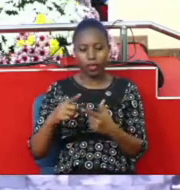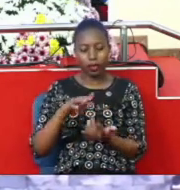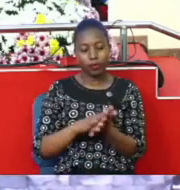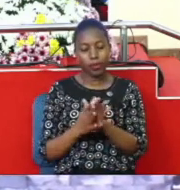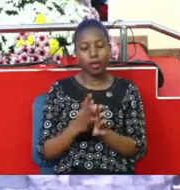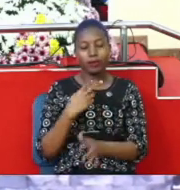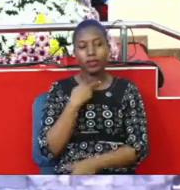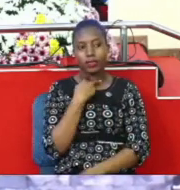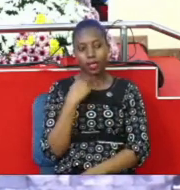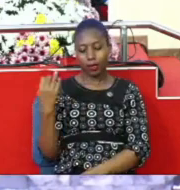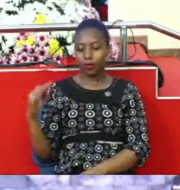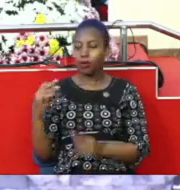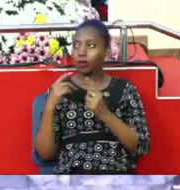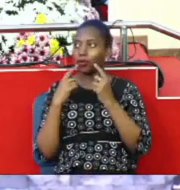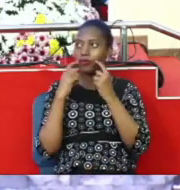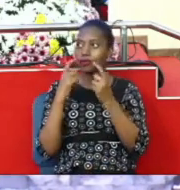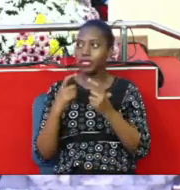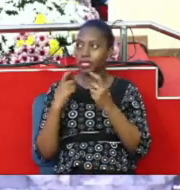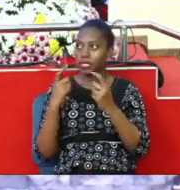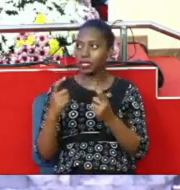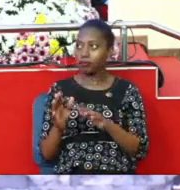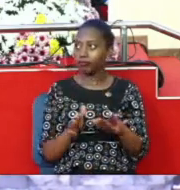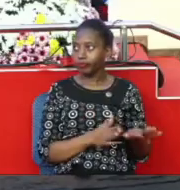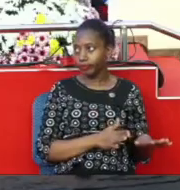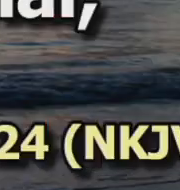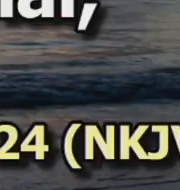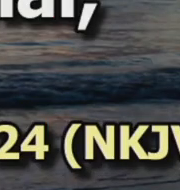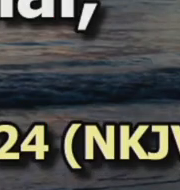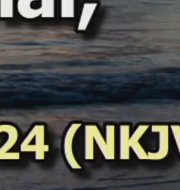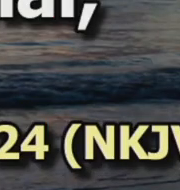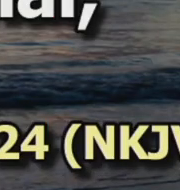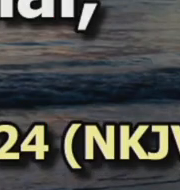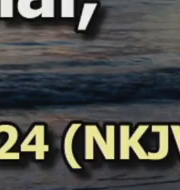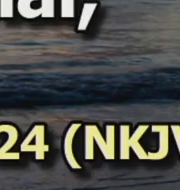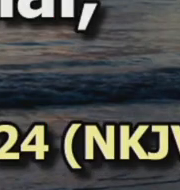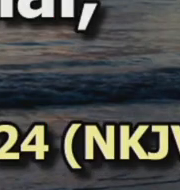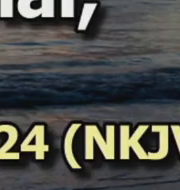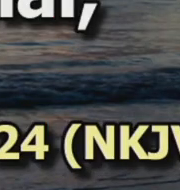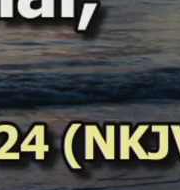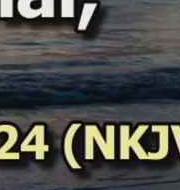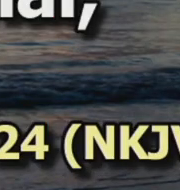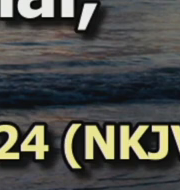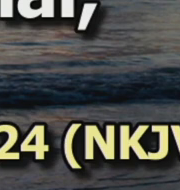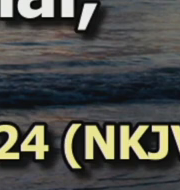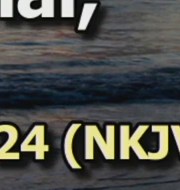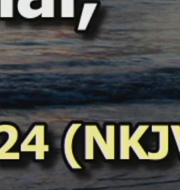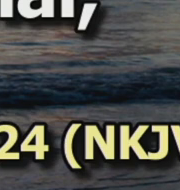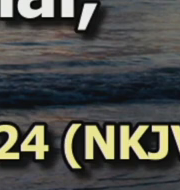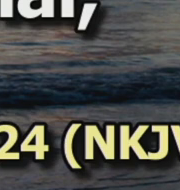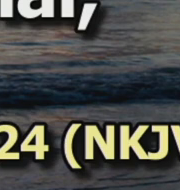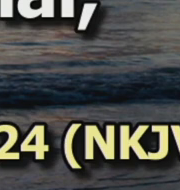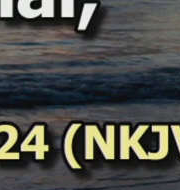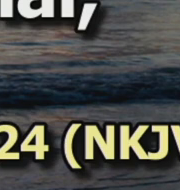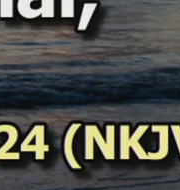In the book of Romans 7, verse 14 to 24. Warumi 7, 14 mpaka 24. Romans 7,